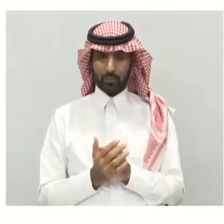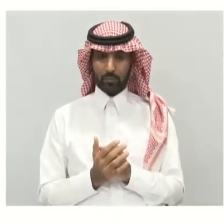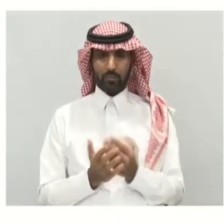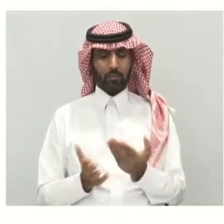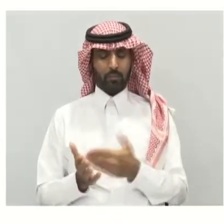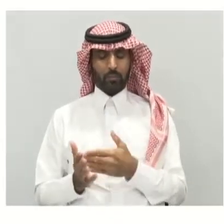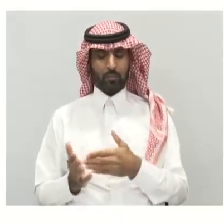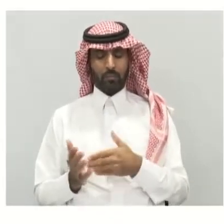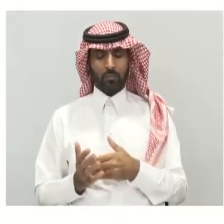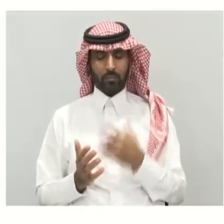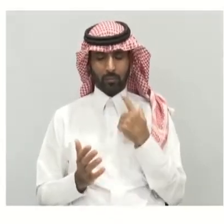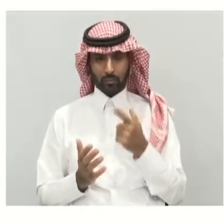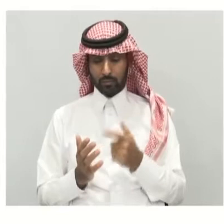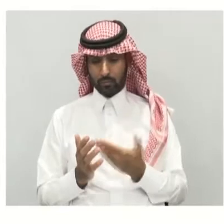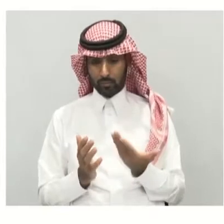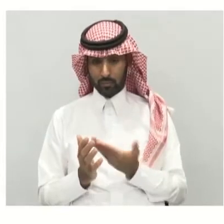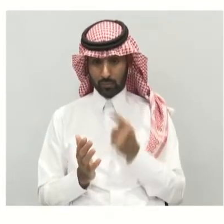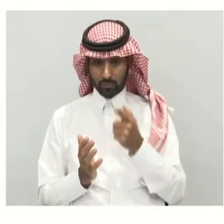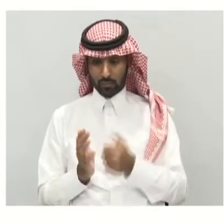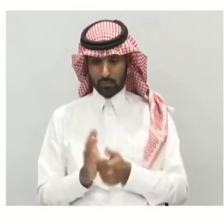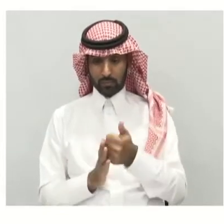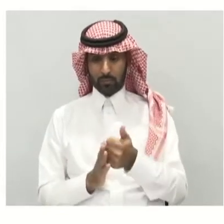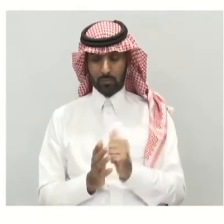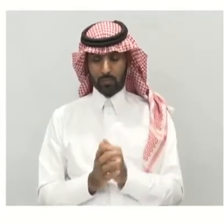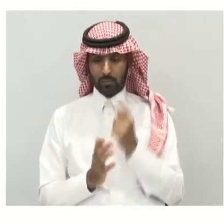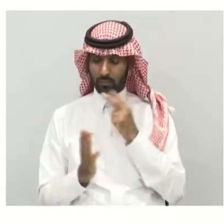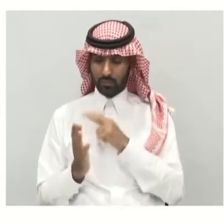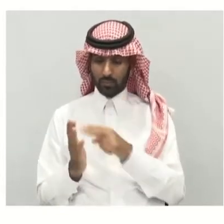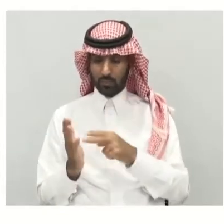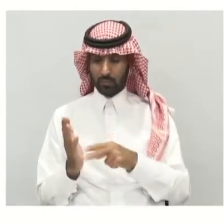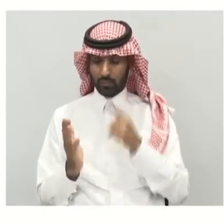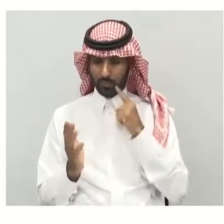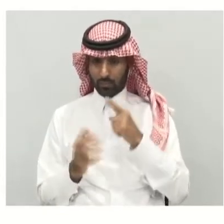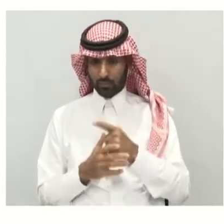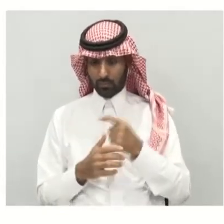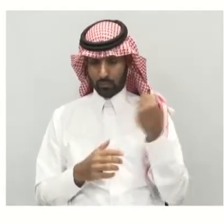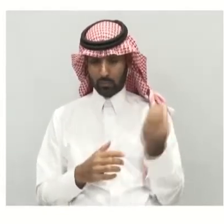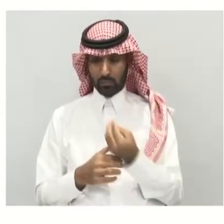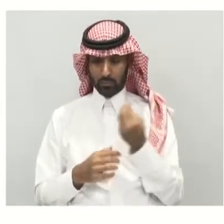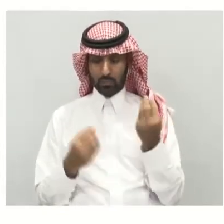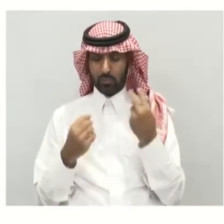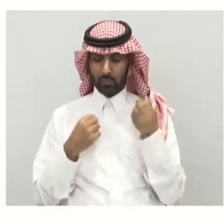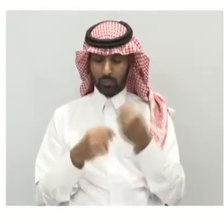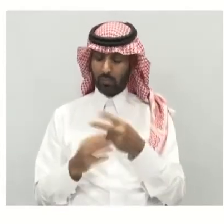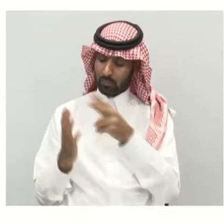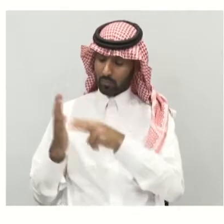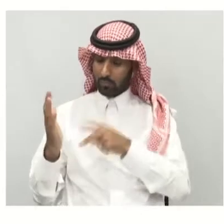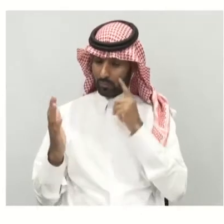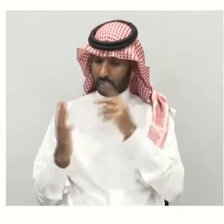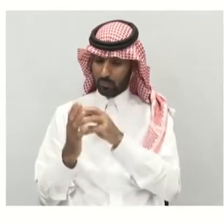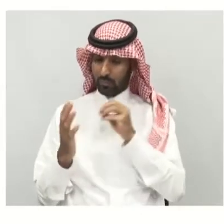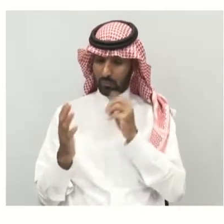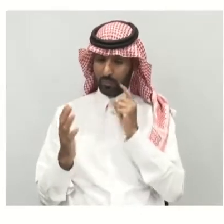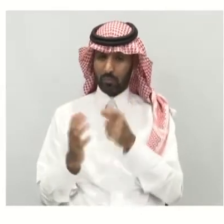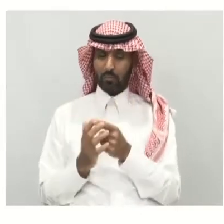Inshallah by the end of our lesson you will be able to read about adventure trips, scan the reading for details